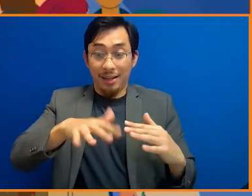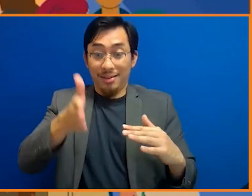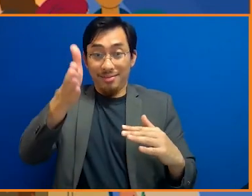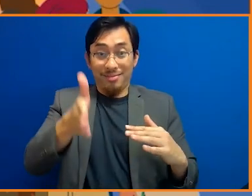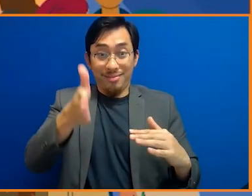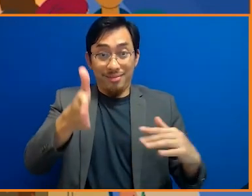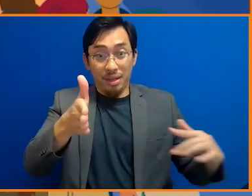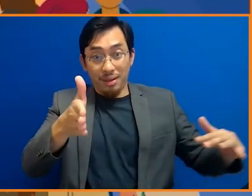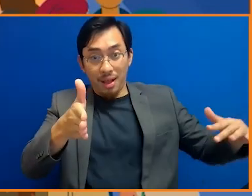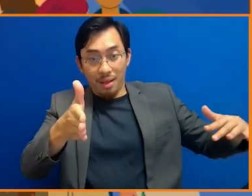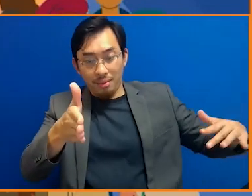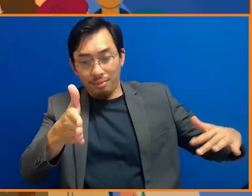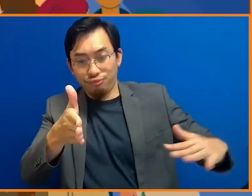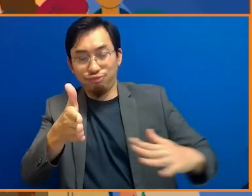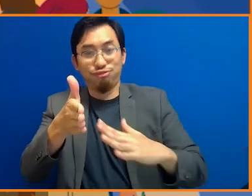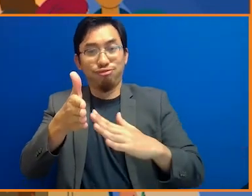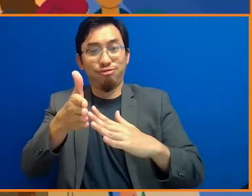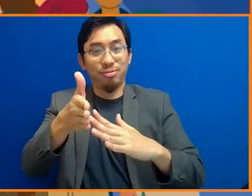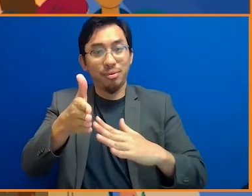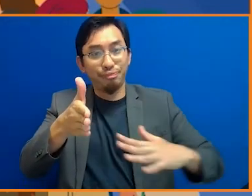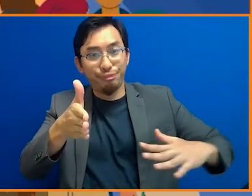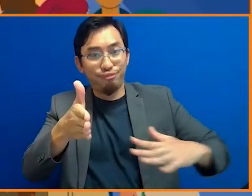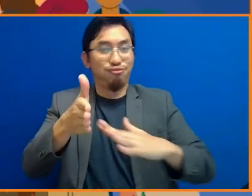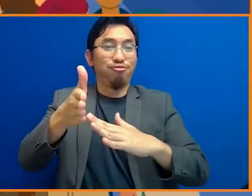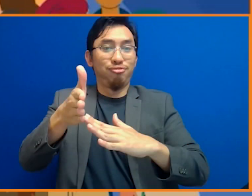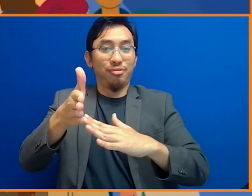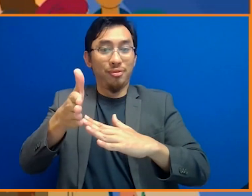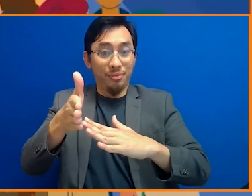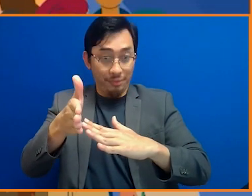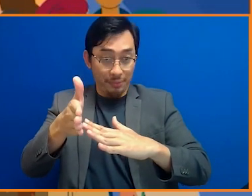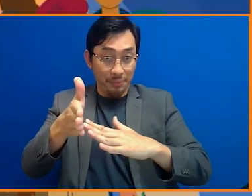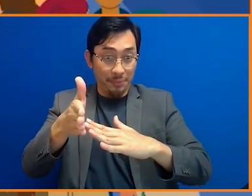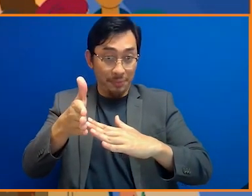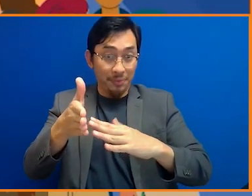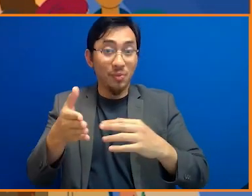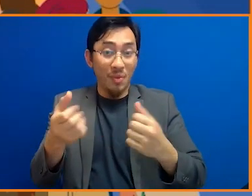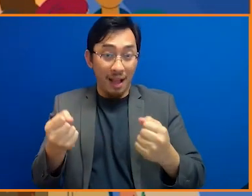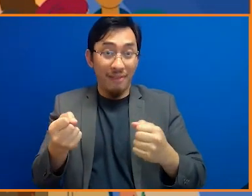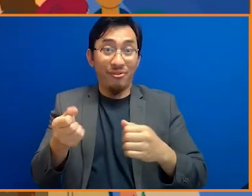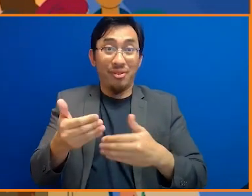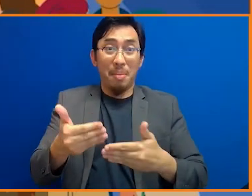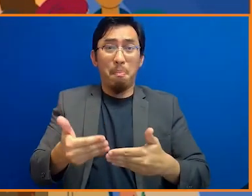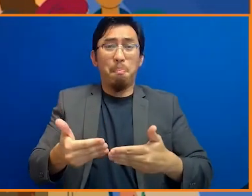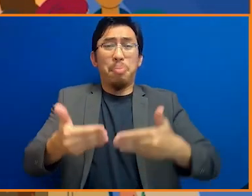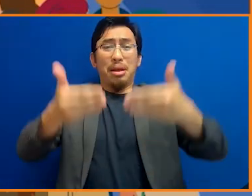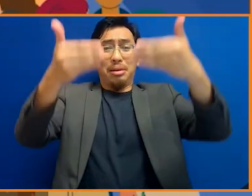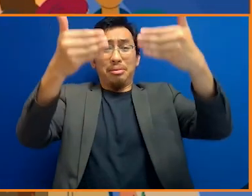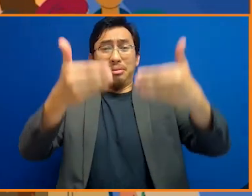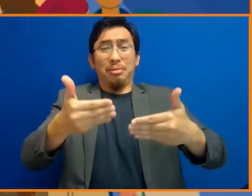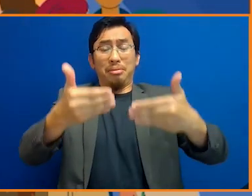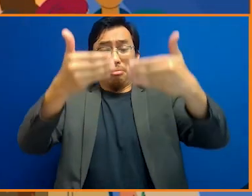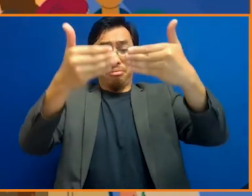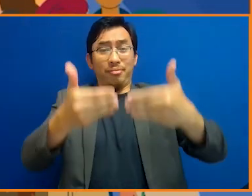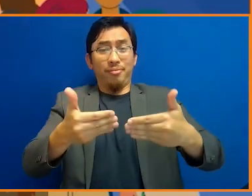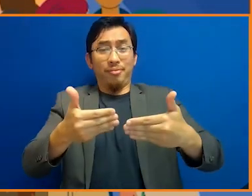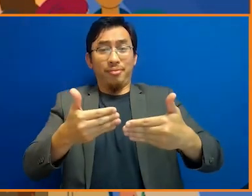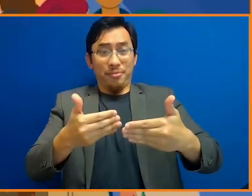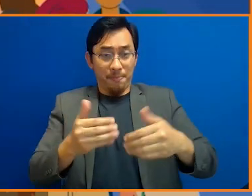elevation behind the seawall and make the same level, so you will not feel like you have a big wall in front of